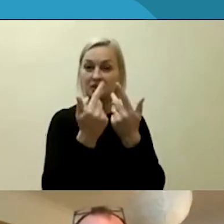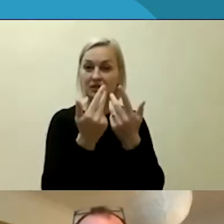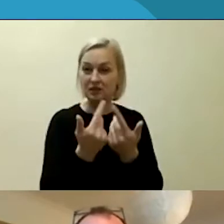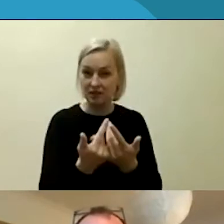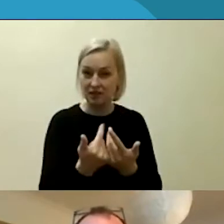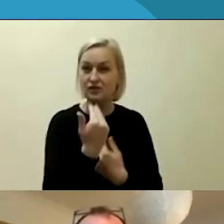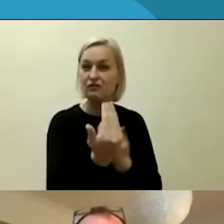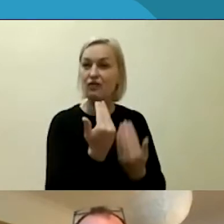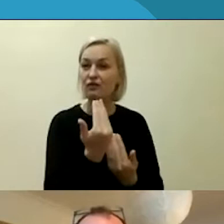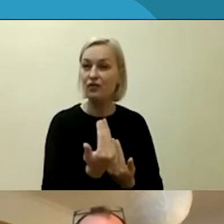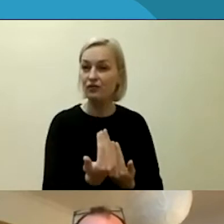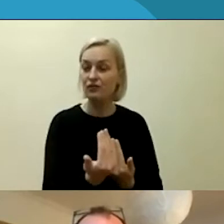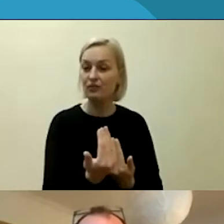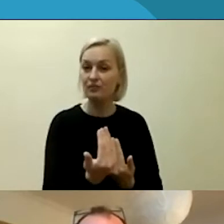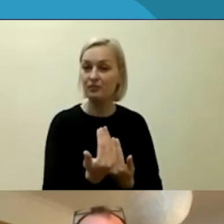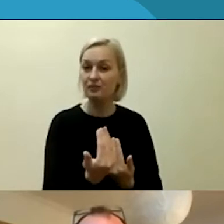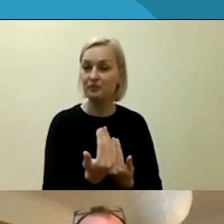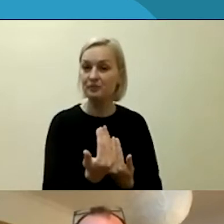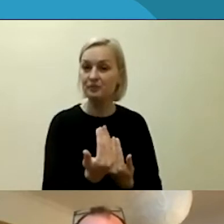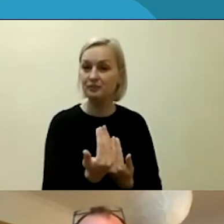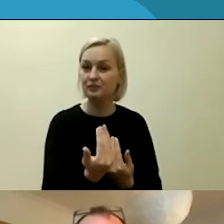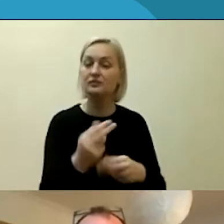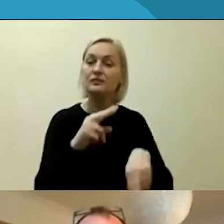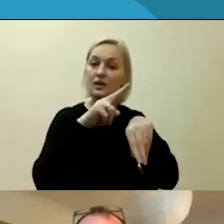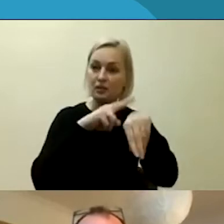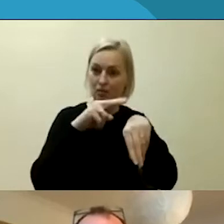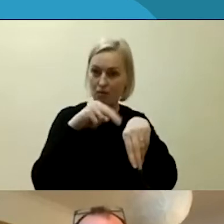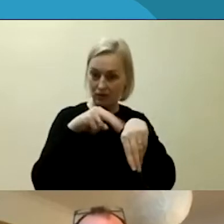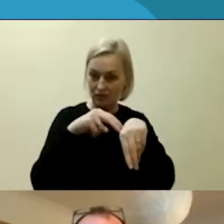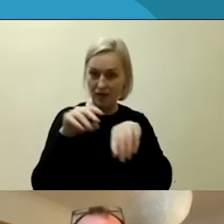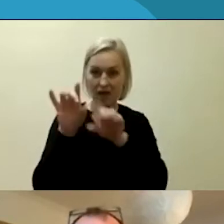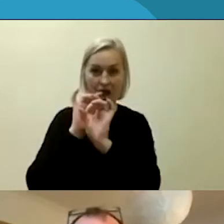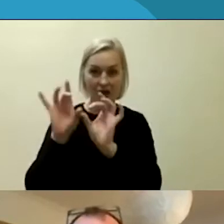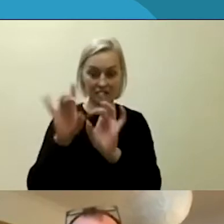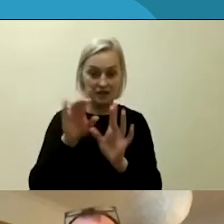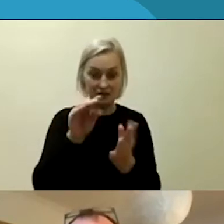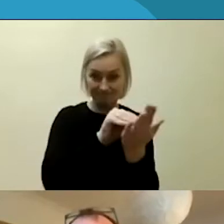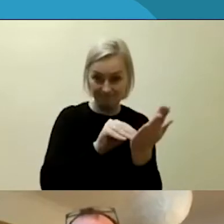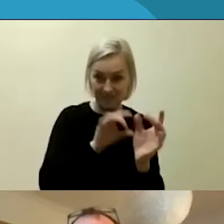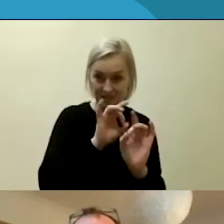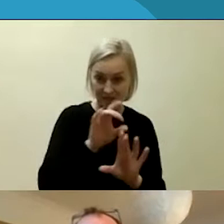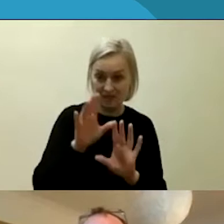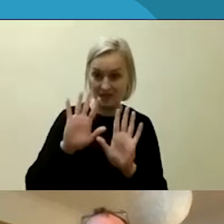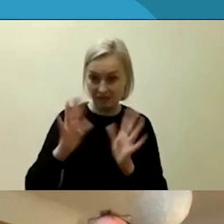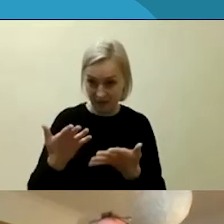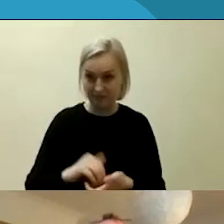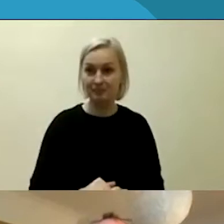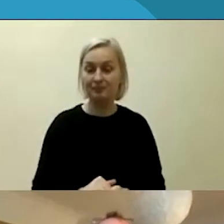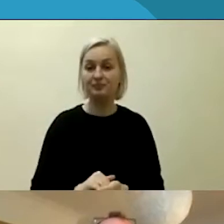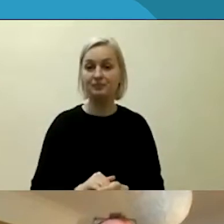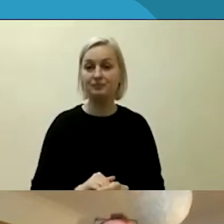such that police figures, such that the Central Statistics Office in Ireland